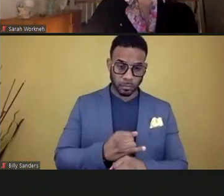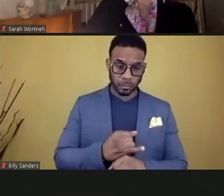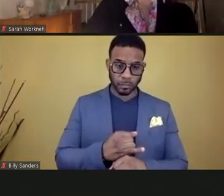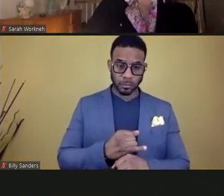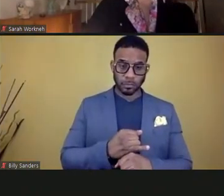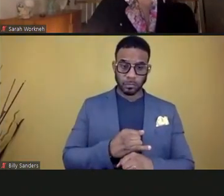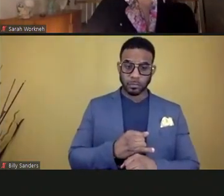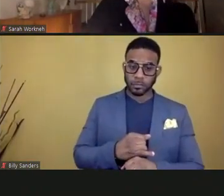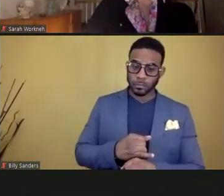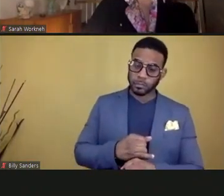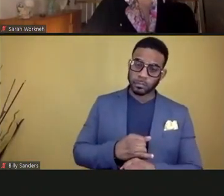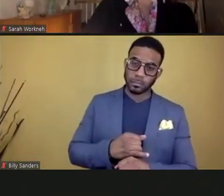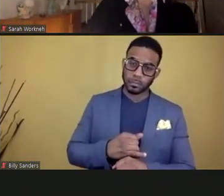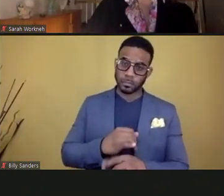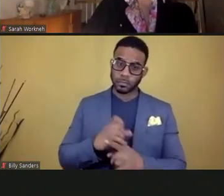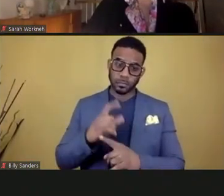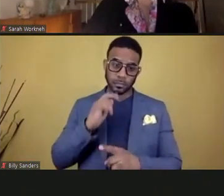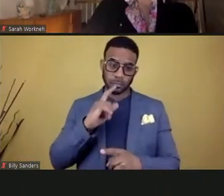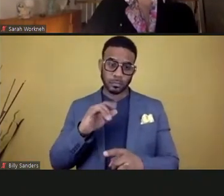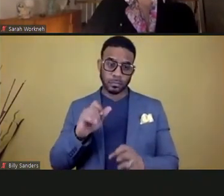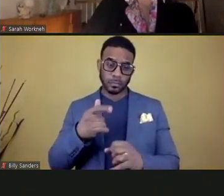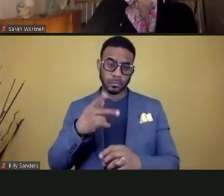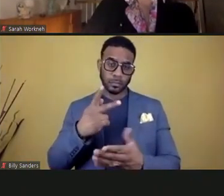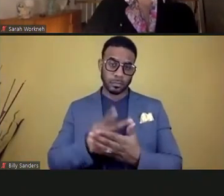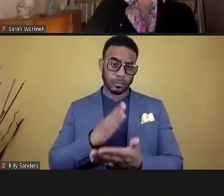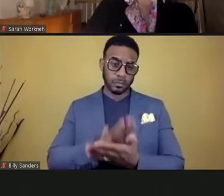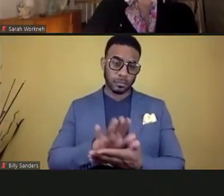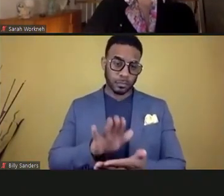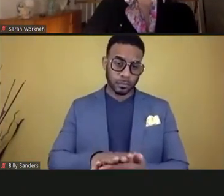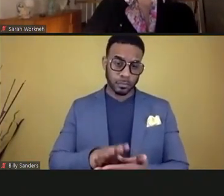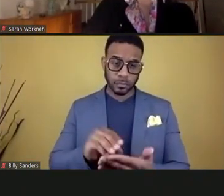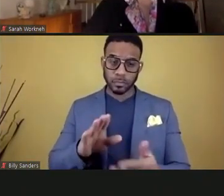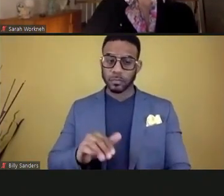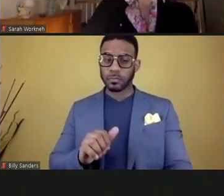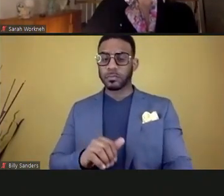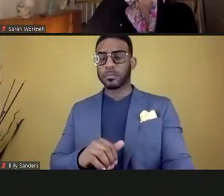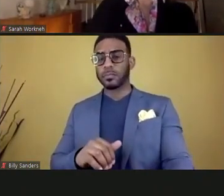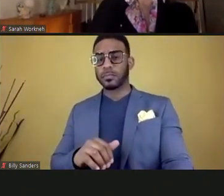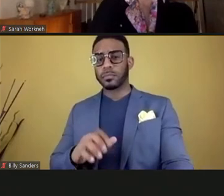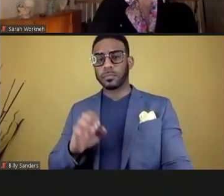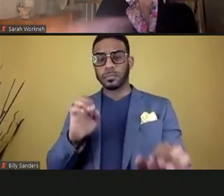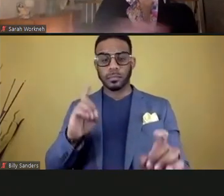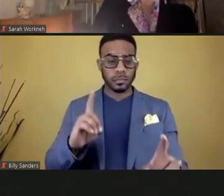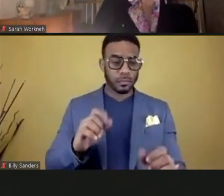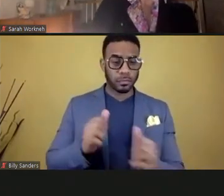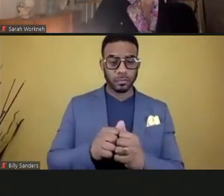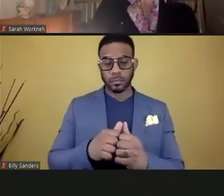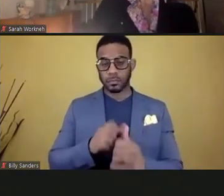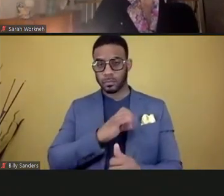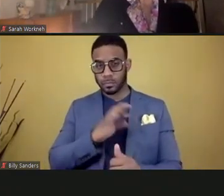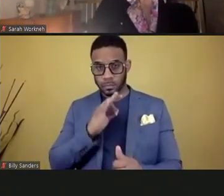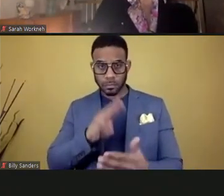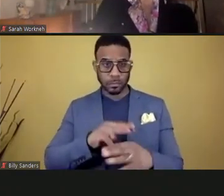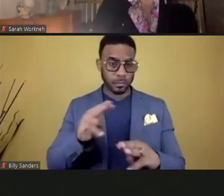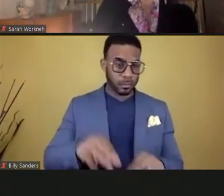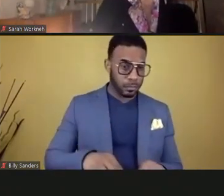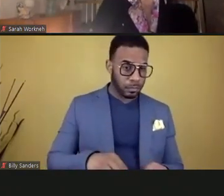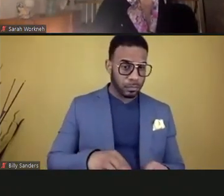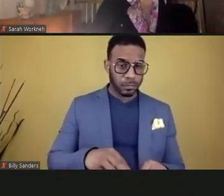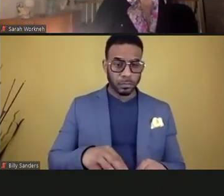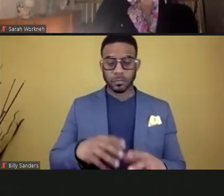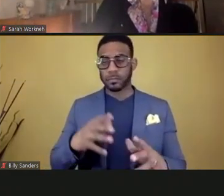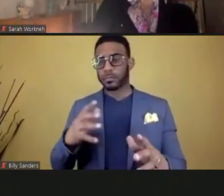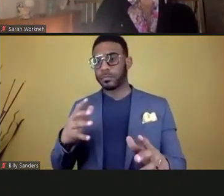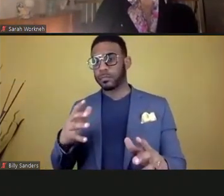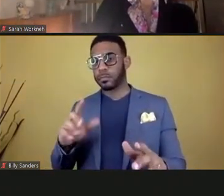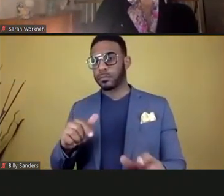well. It was with grad students, with educators, with the staff of the museum,